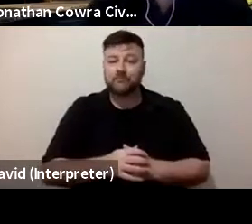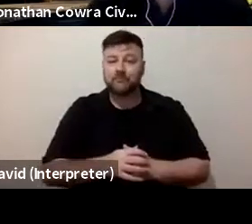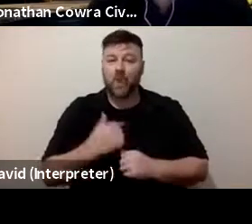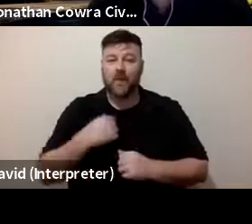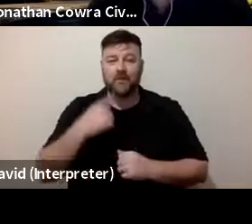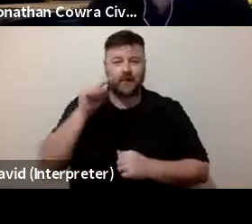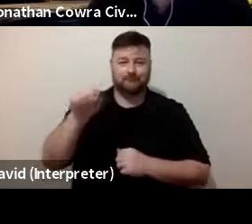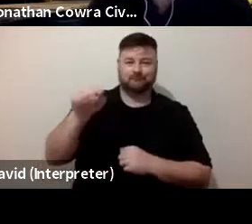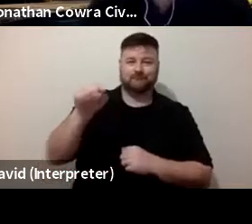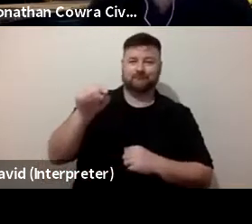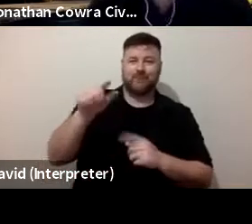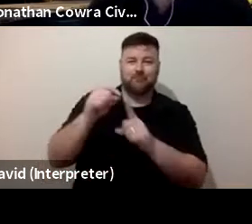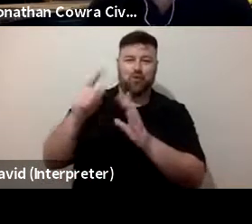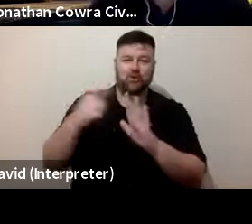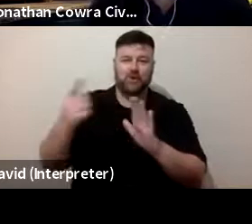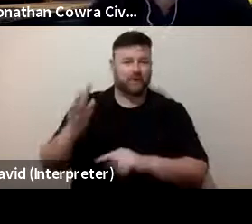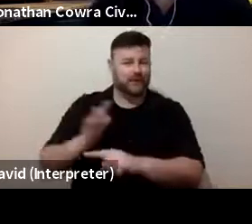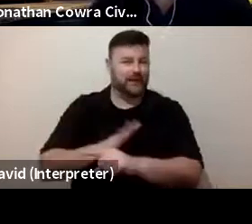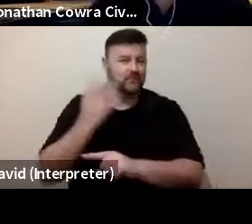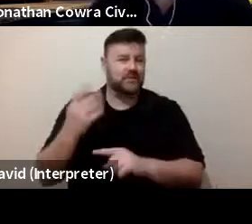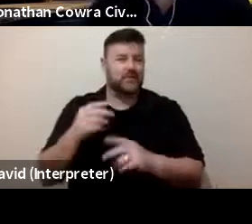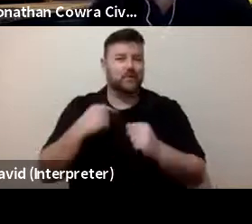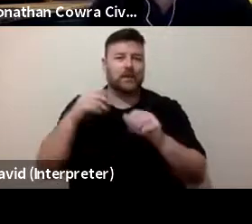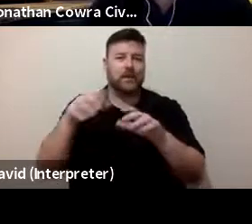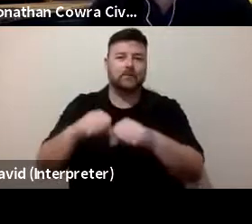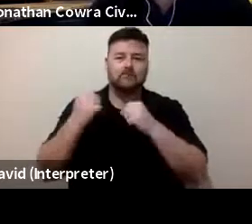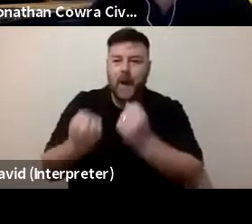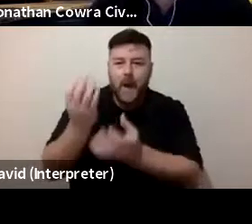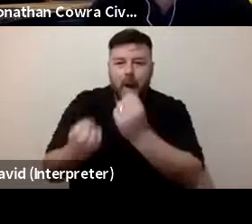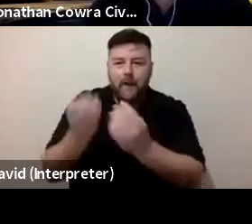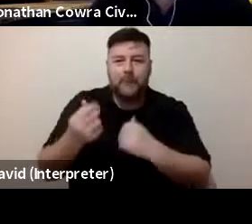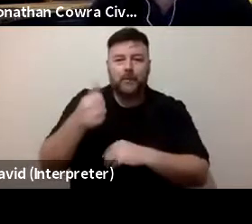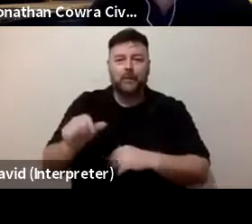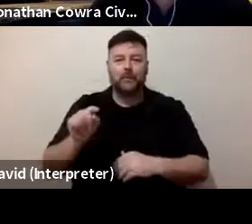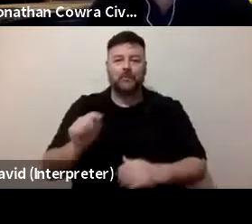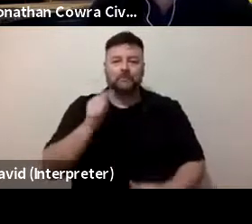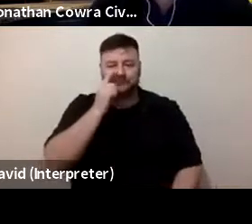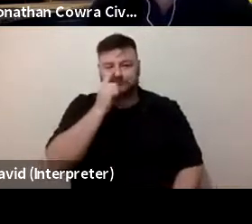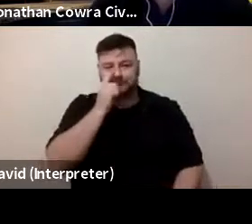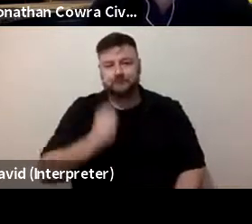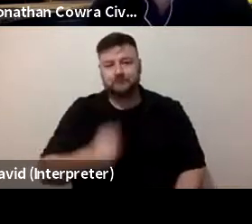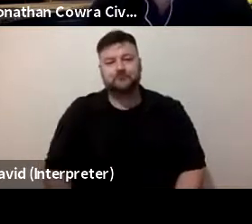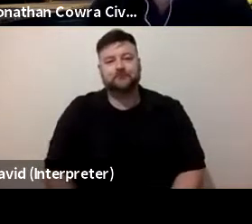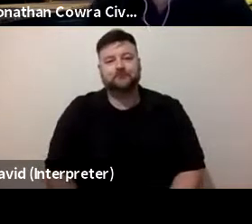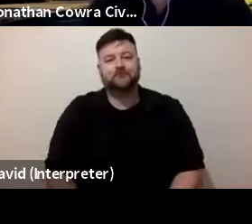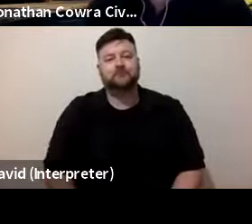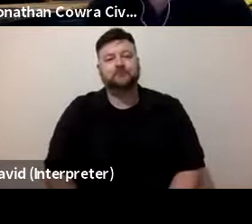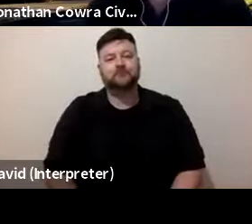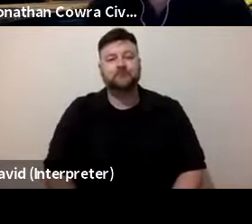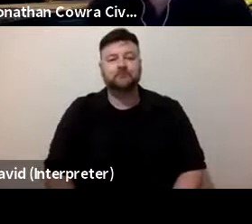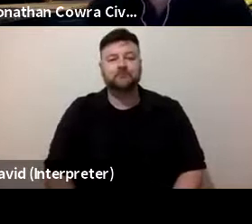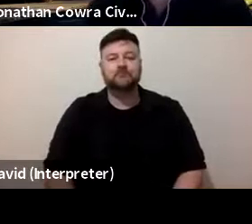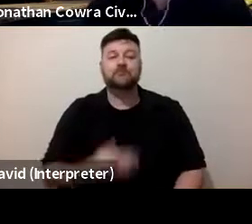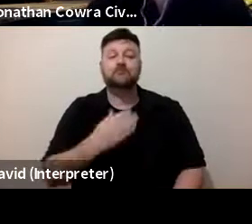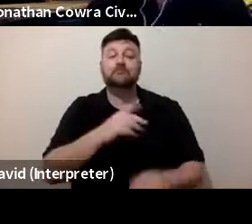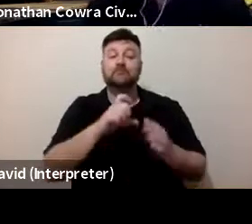interesting in there. That I hope will have some sort of future iteration. Thanks, Stuart. Well, we're almost